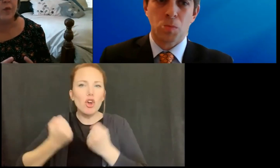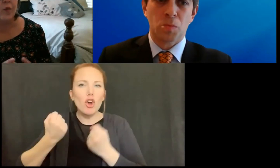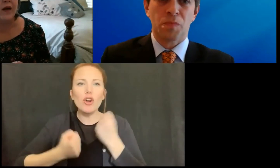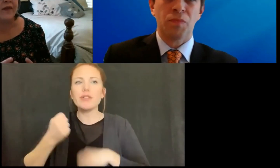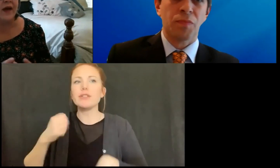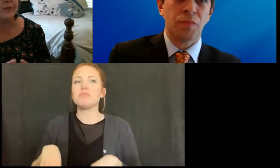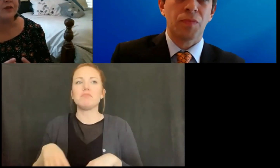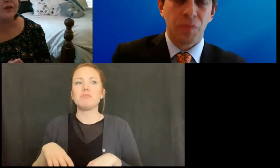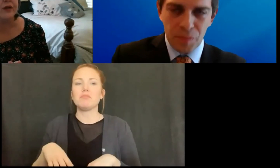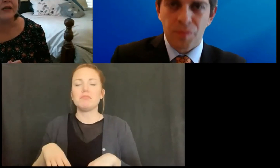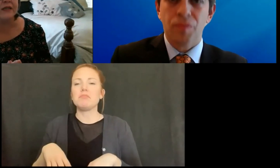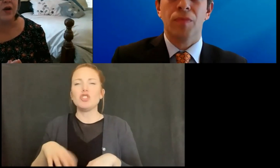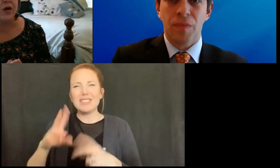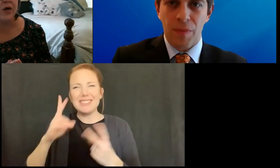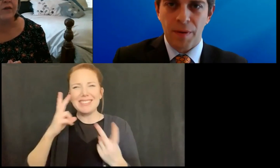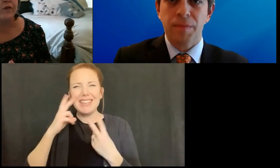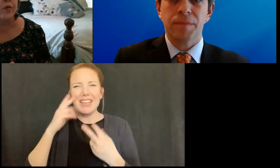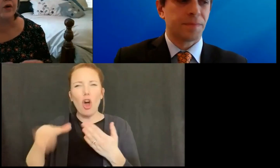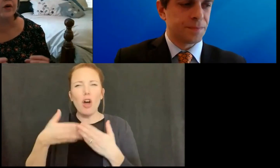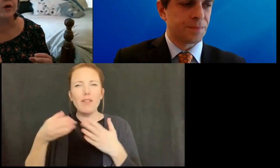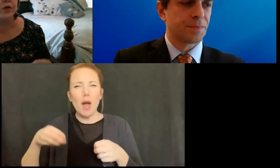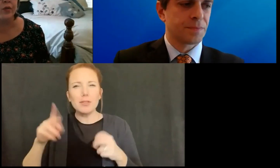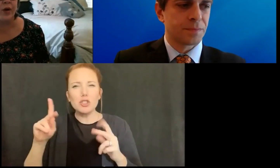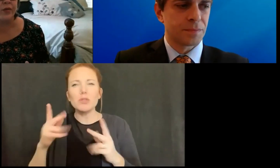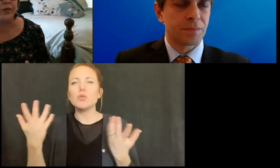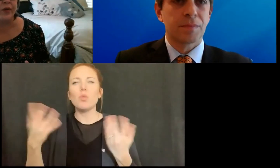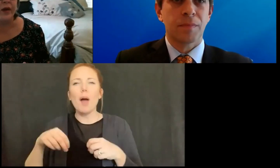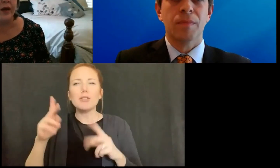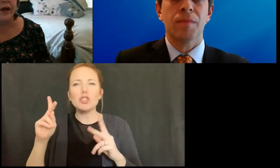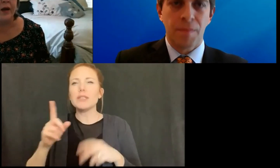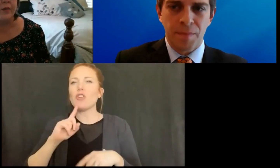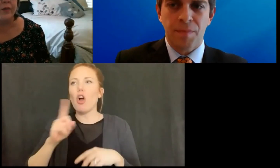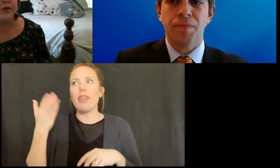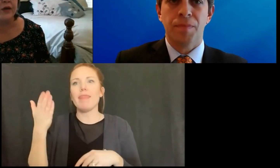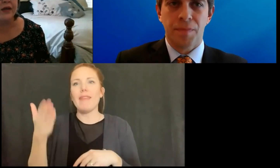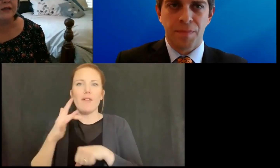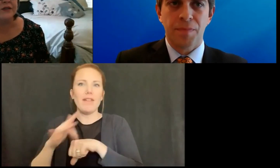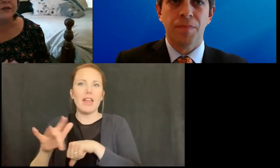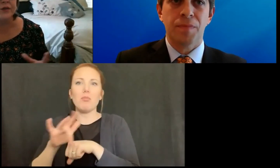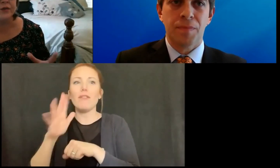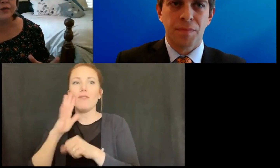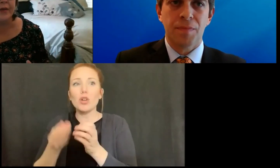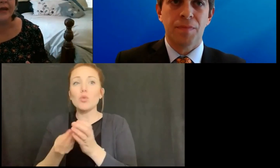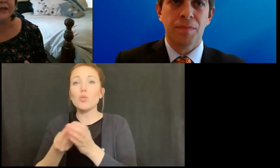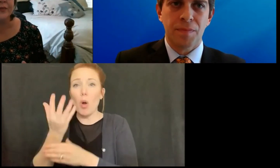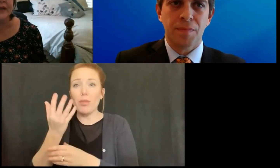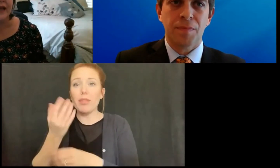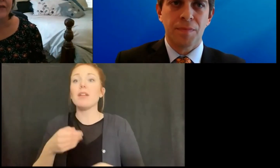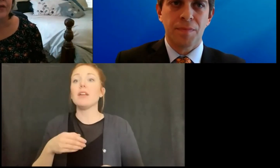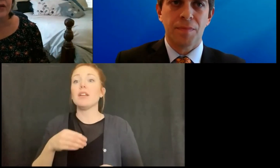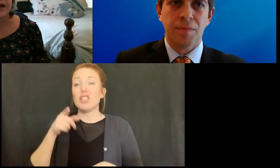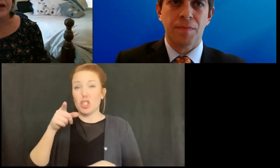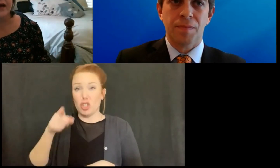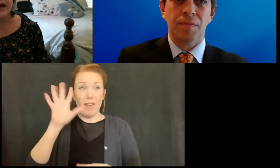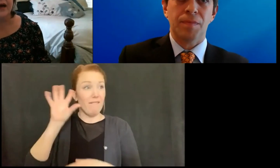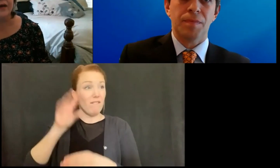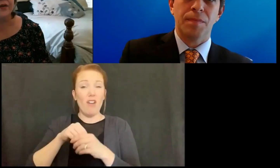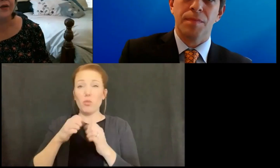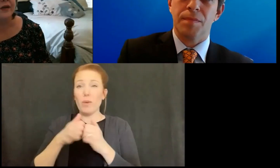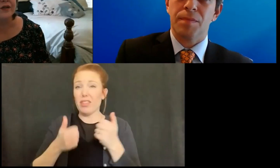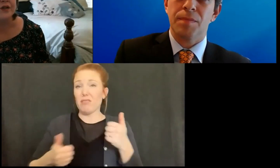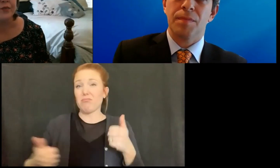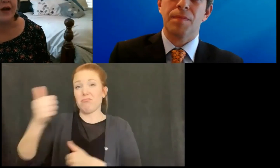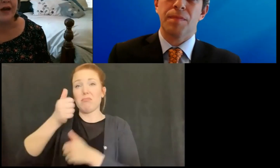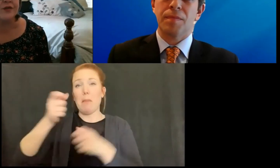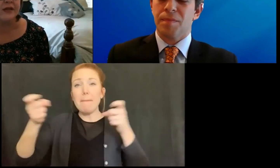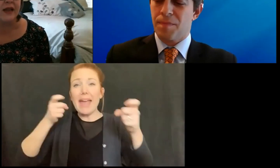seeing what the opportunities are for growth. You get into the management level, you